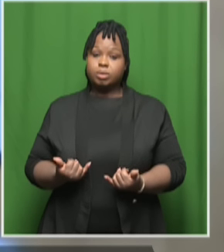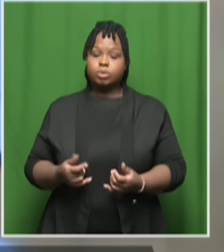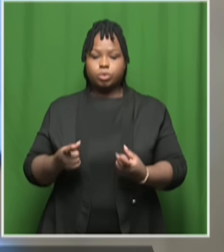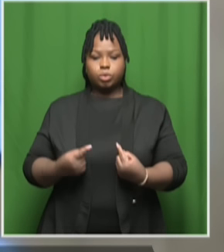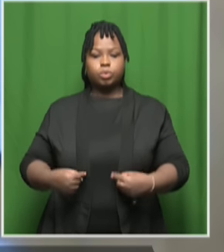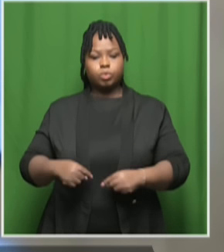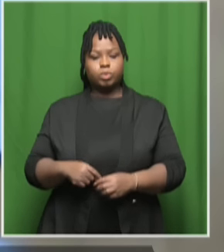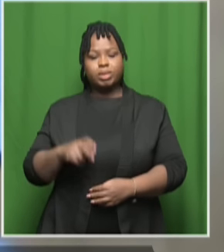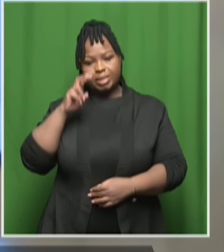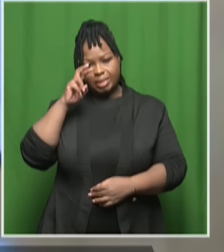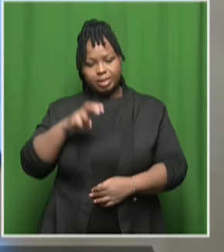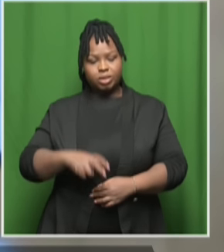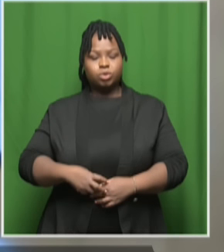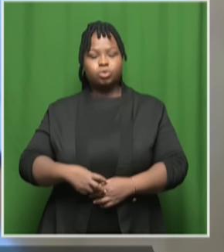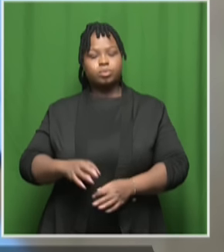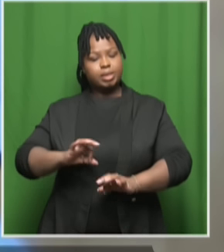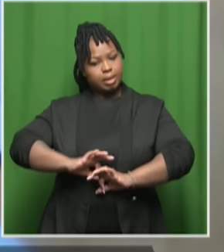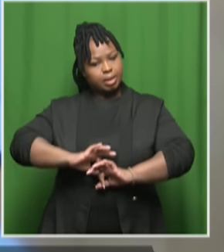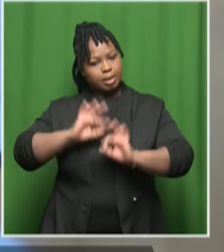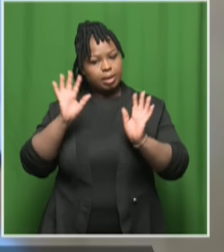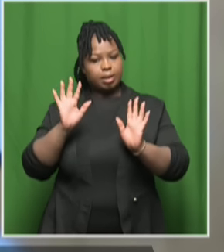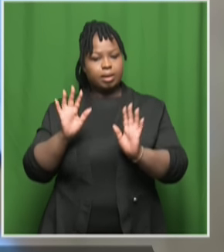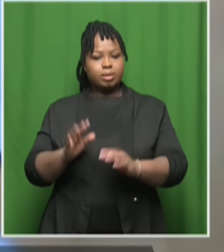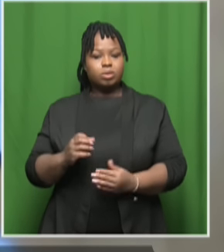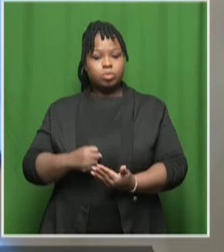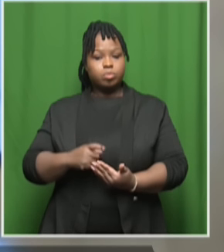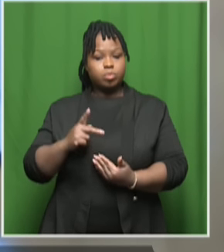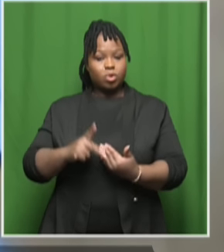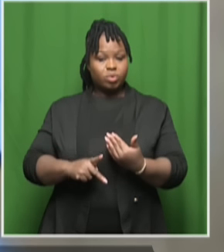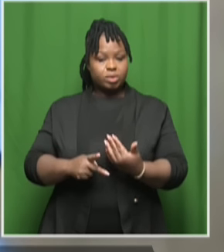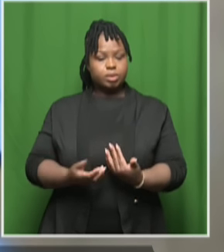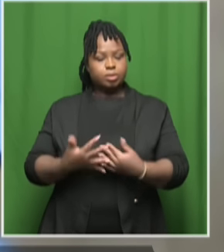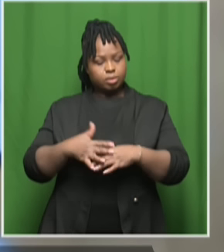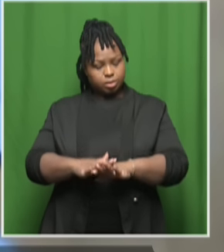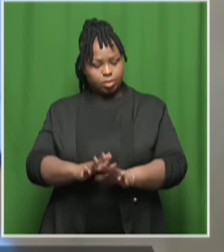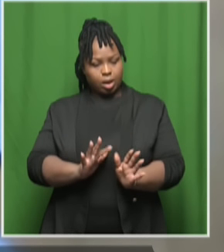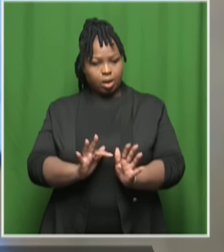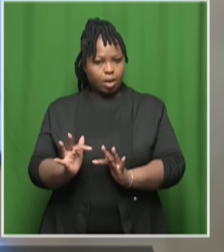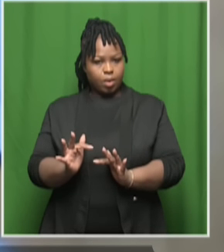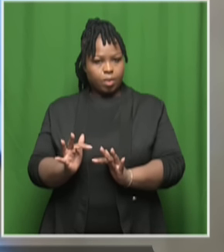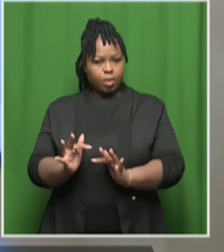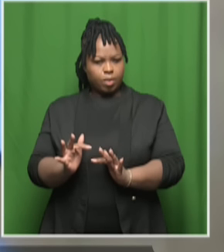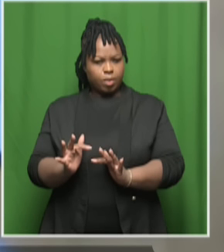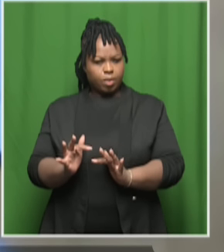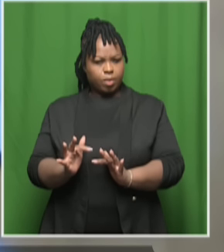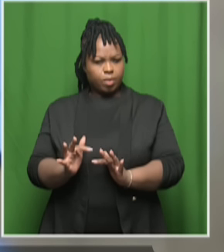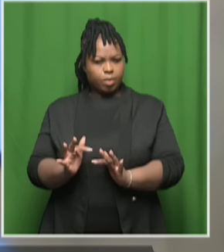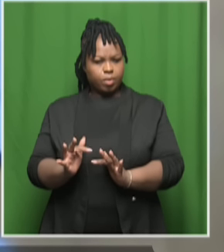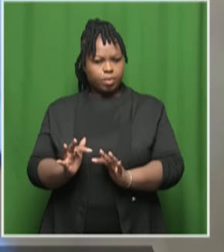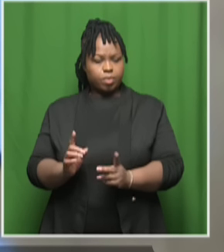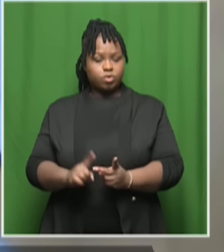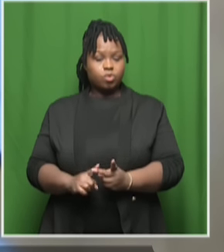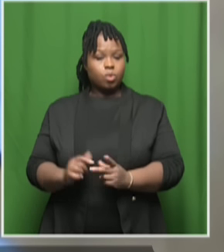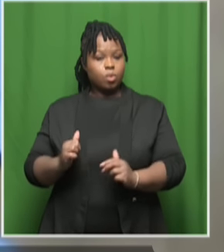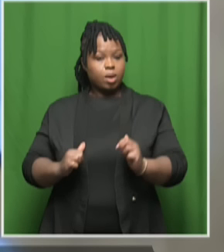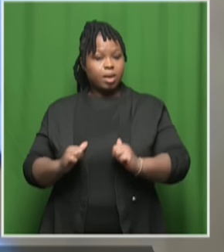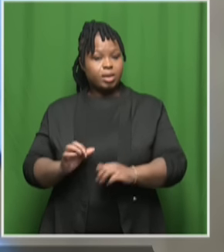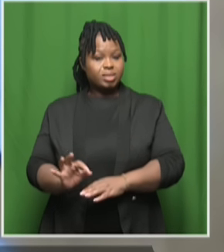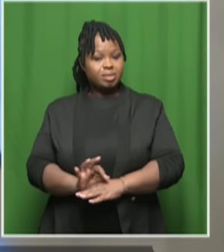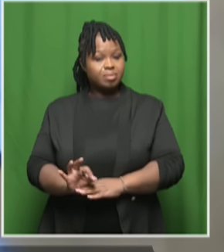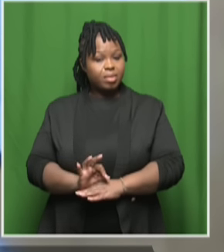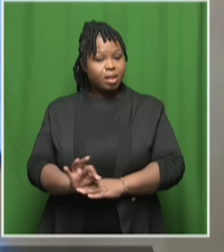be precise how we implement projects. What is the turnaround? What is our action plans?